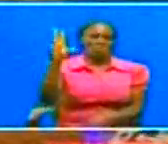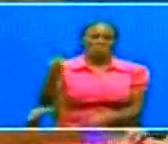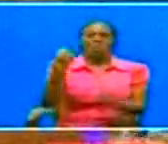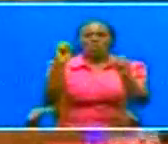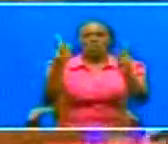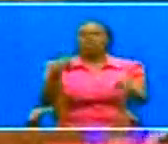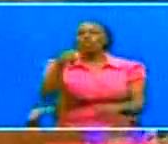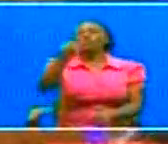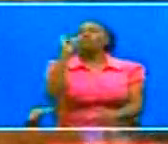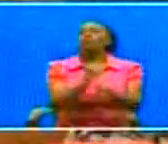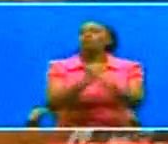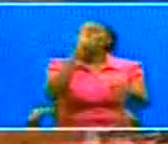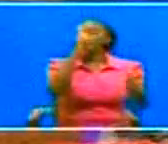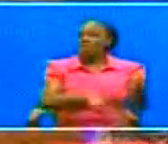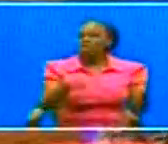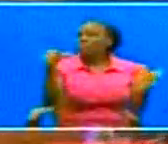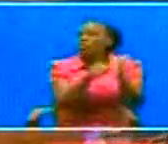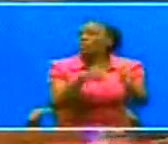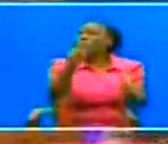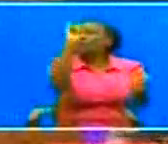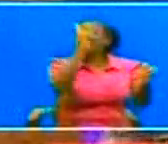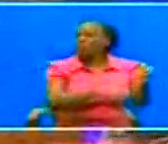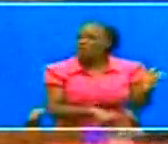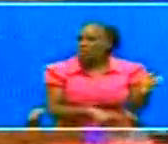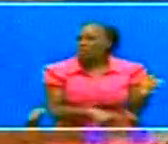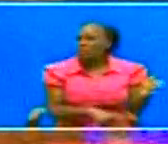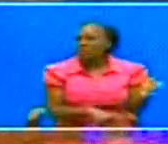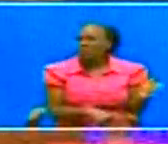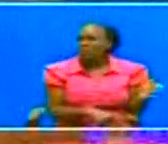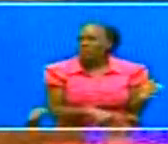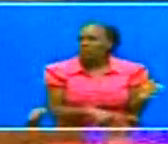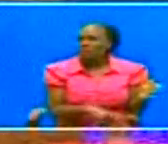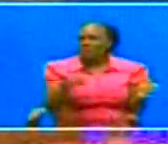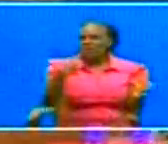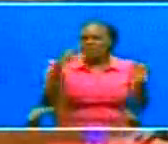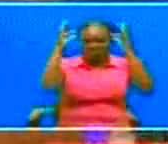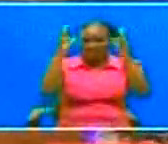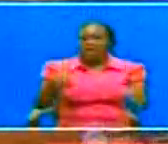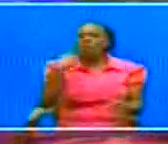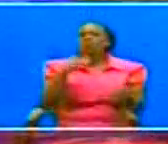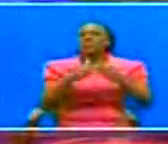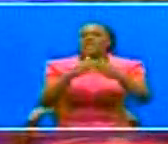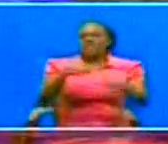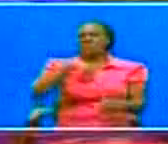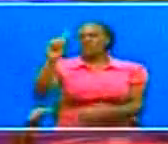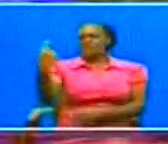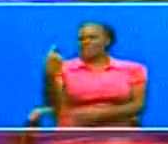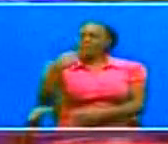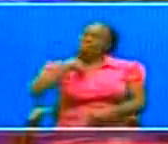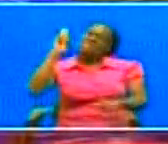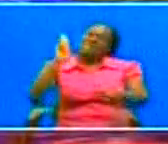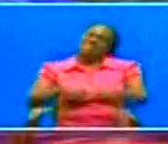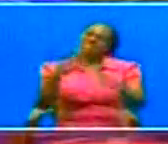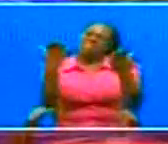Okay, so what do you do? No, like, what's wrong with you? And then it's like they took bets on who was sleeping with me first. Come on. In your presence?